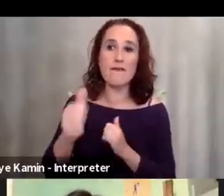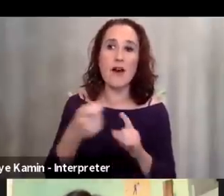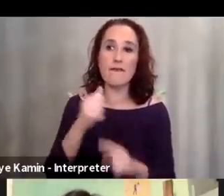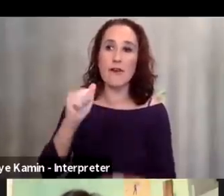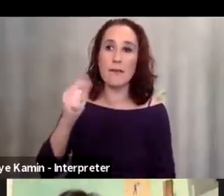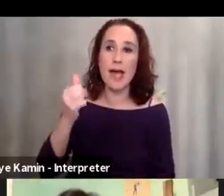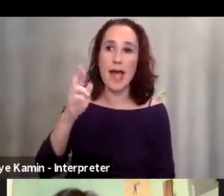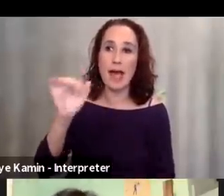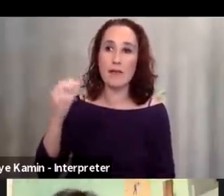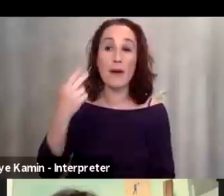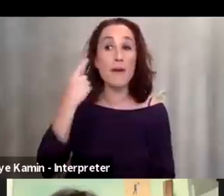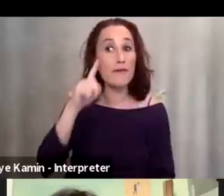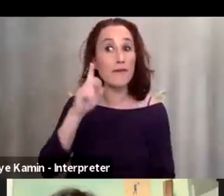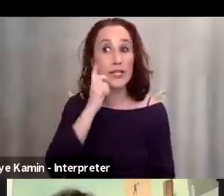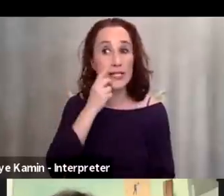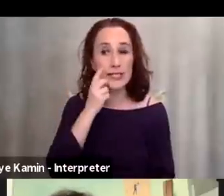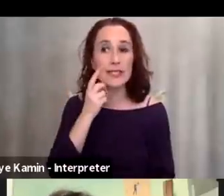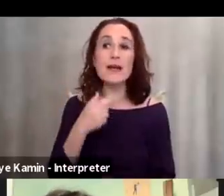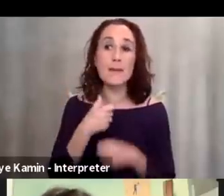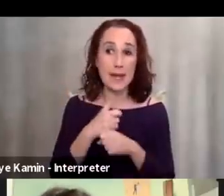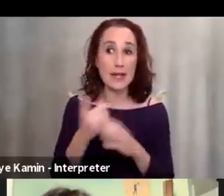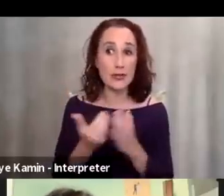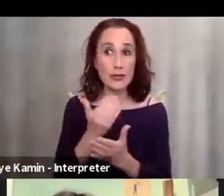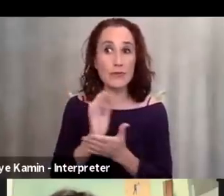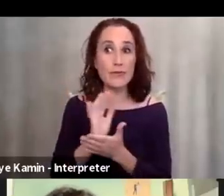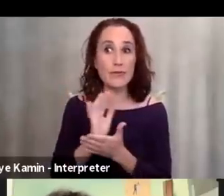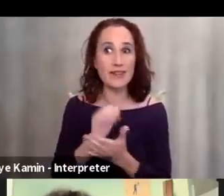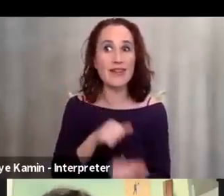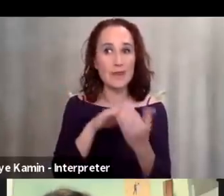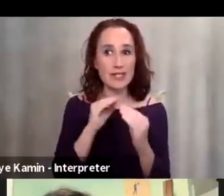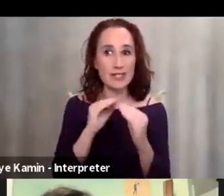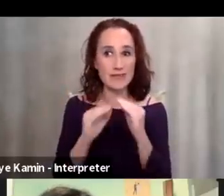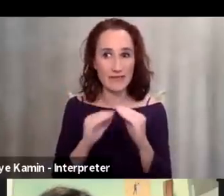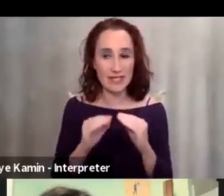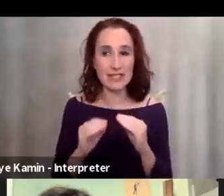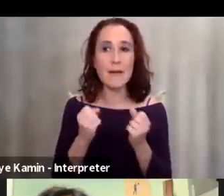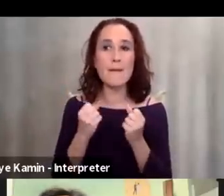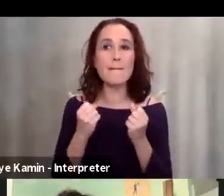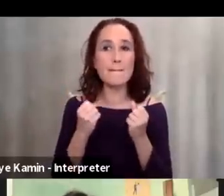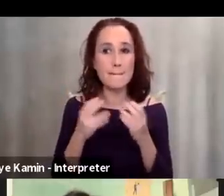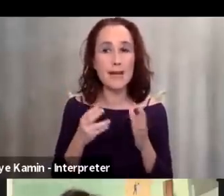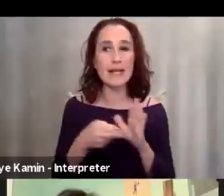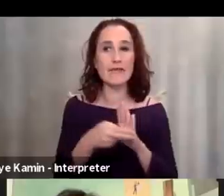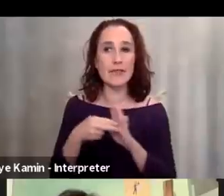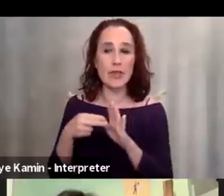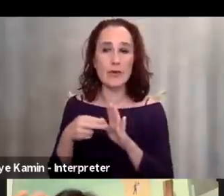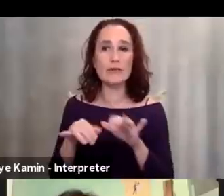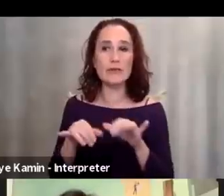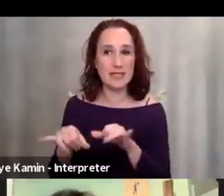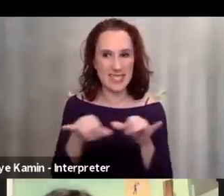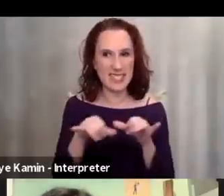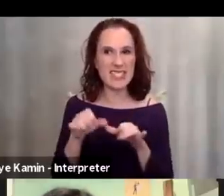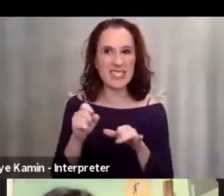they made a new movie which addressed and fixed so many of those harmful stereotypes, you know, and they